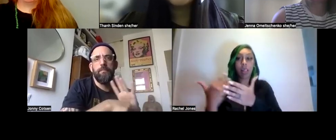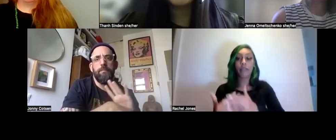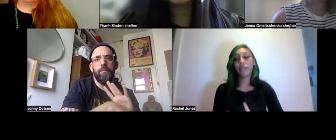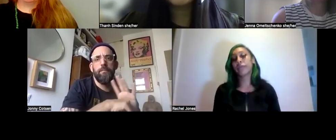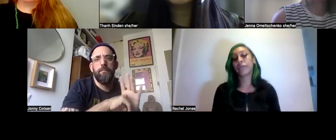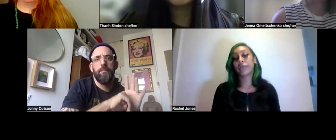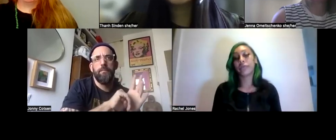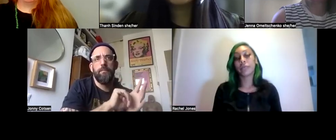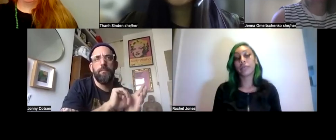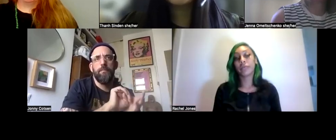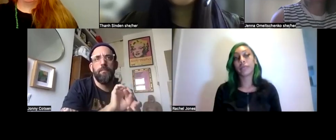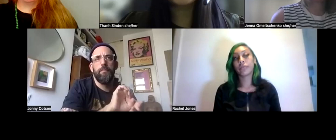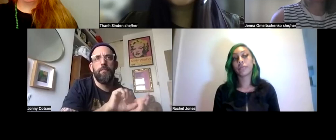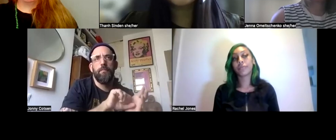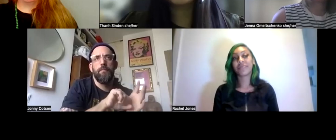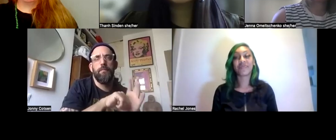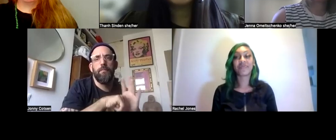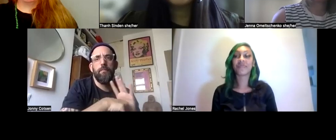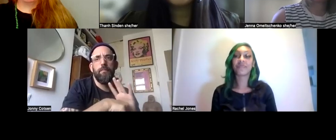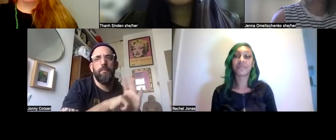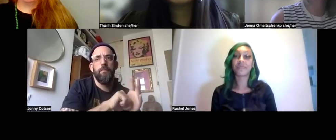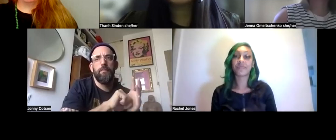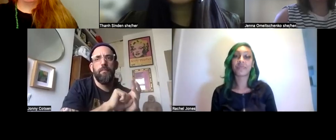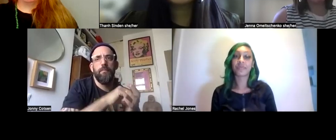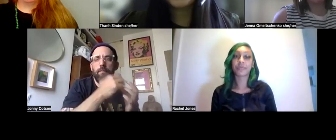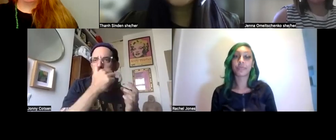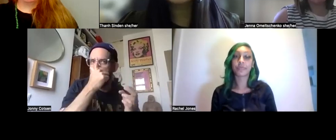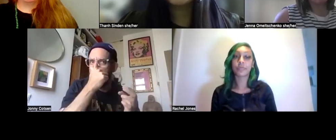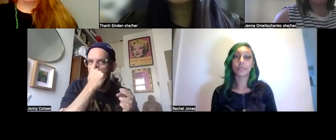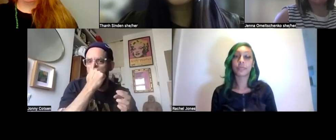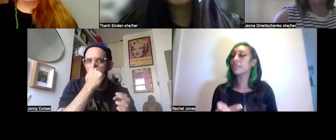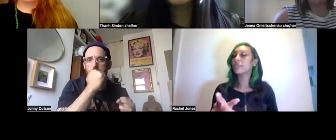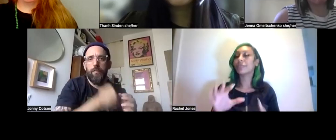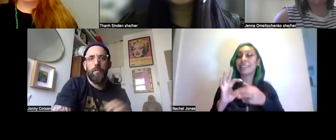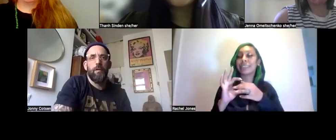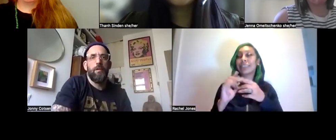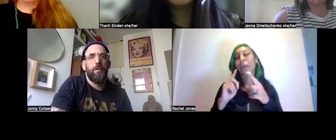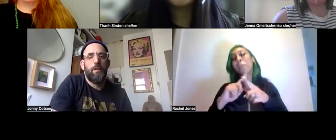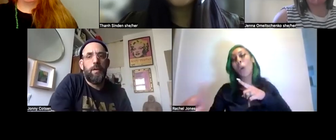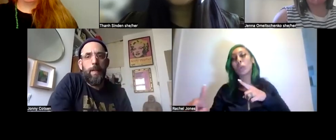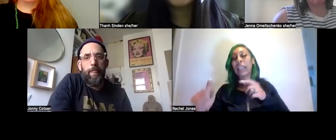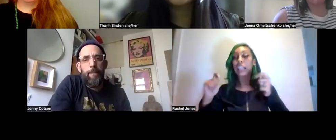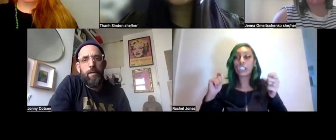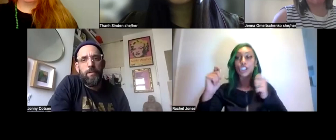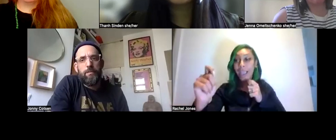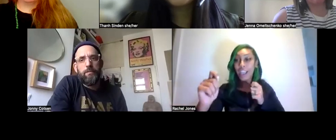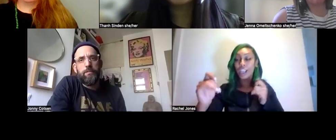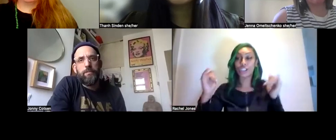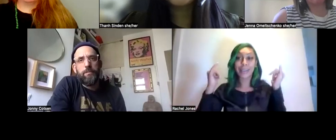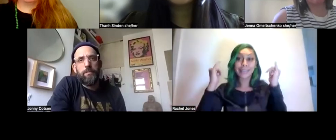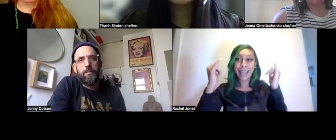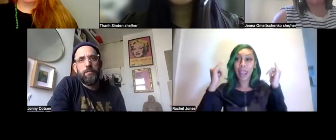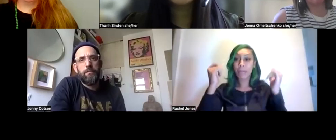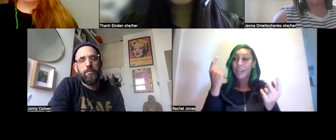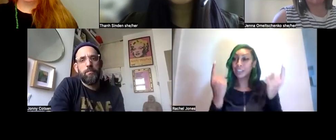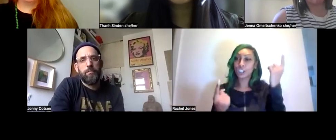and it's mostly been about change and celebrating each other and